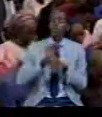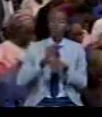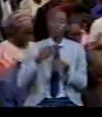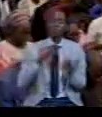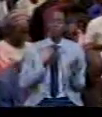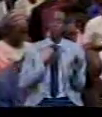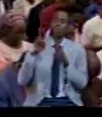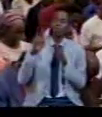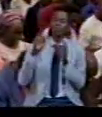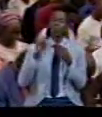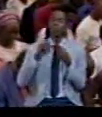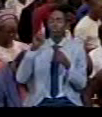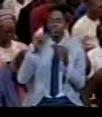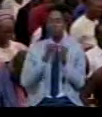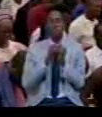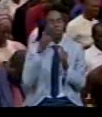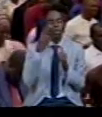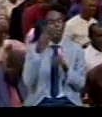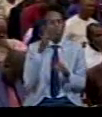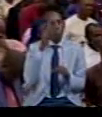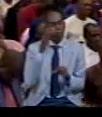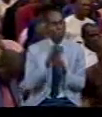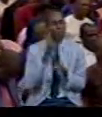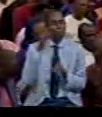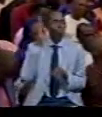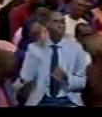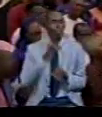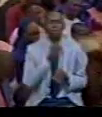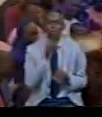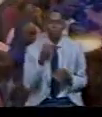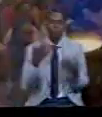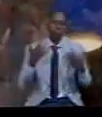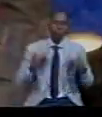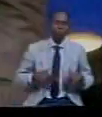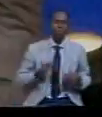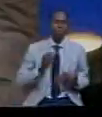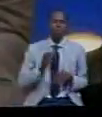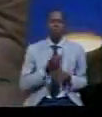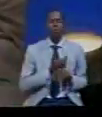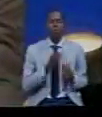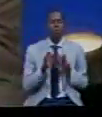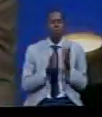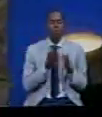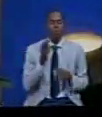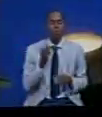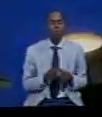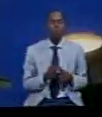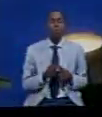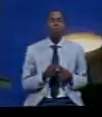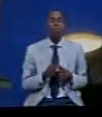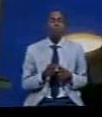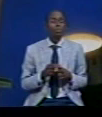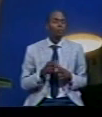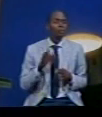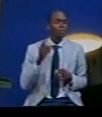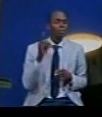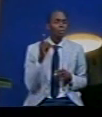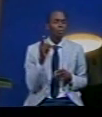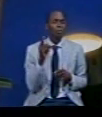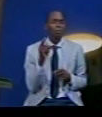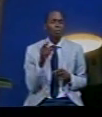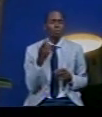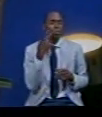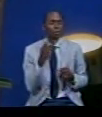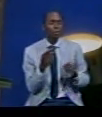faith. And we know you will not disappoint us. If you didn't disappoint, if there was no discrimination, that